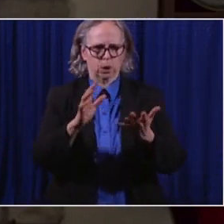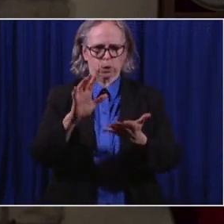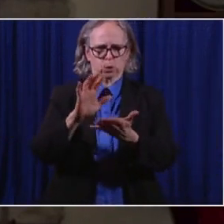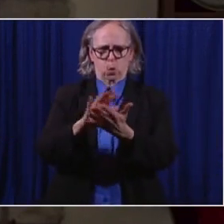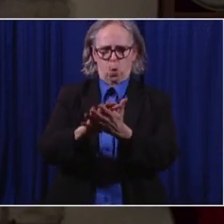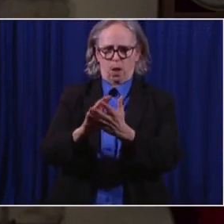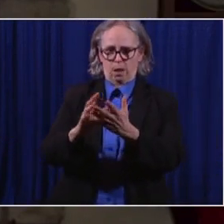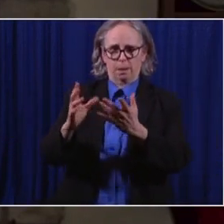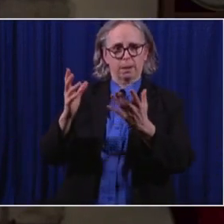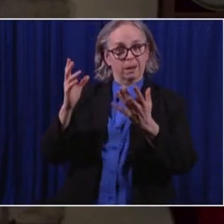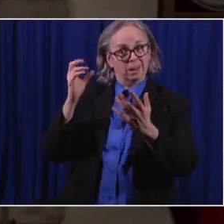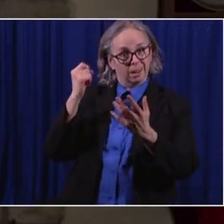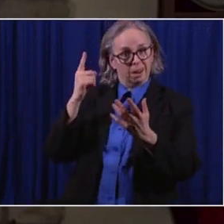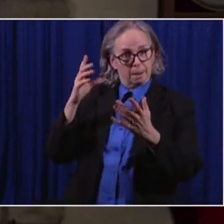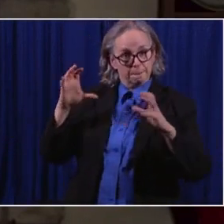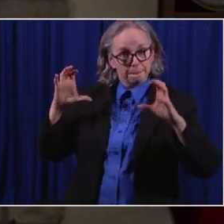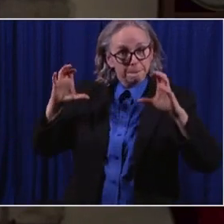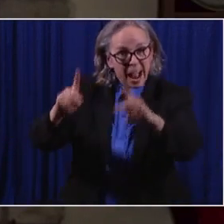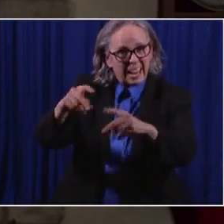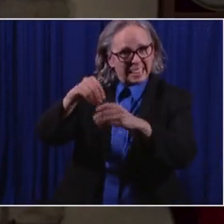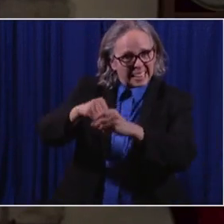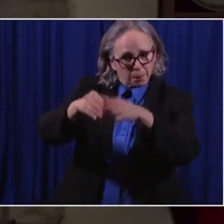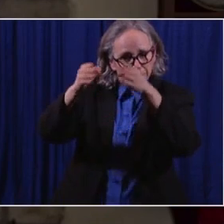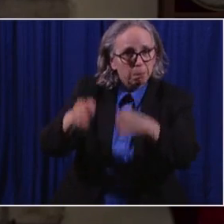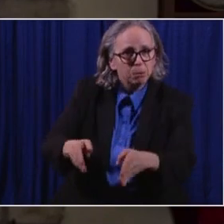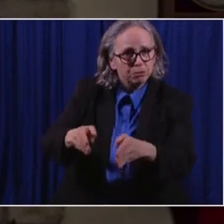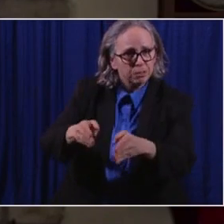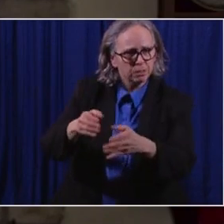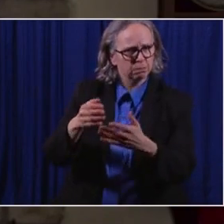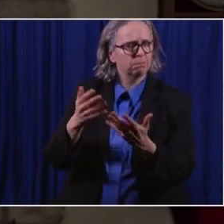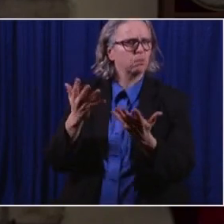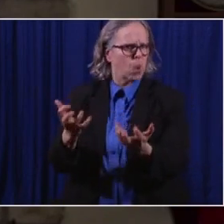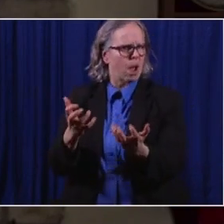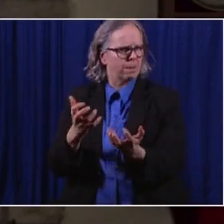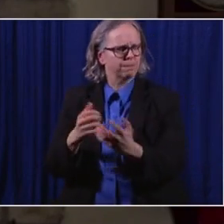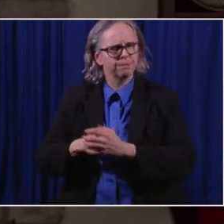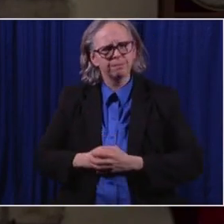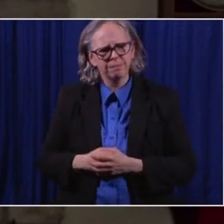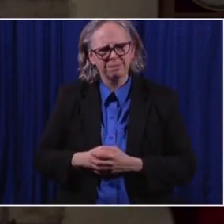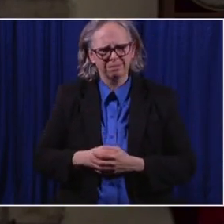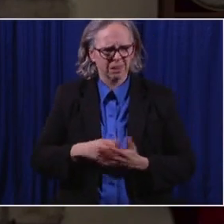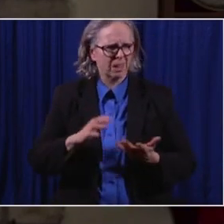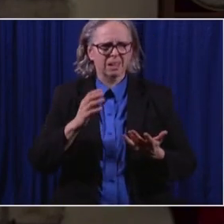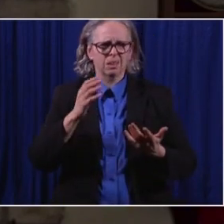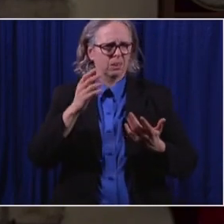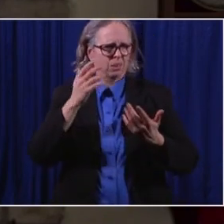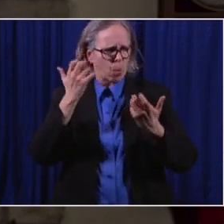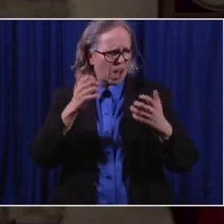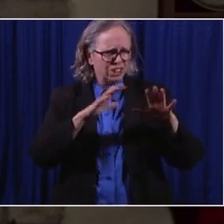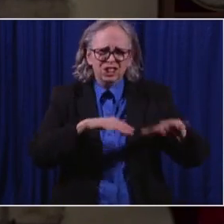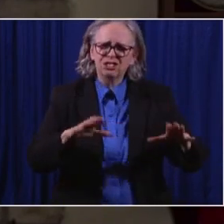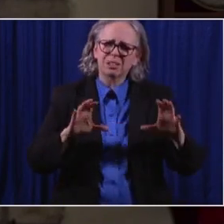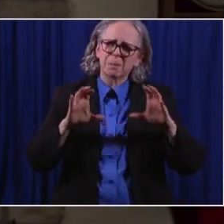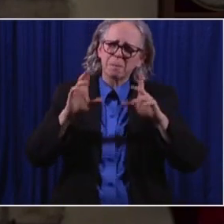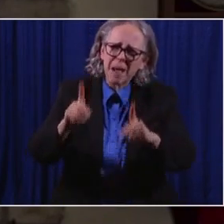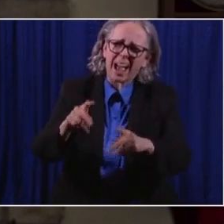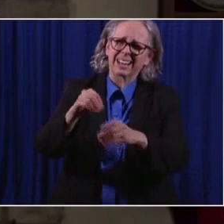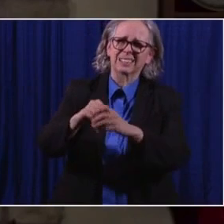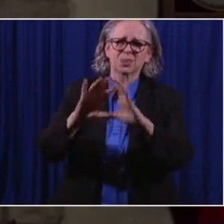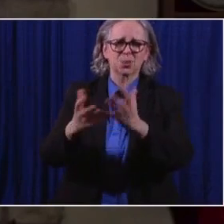goal. Operationally, the goal is to get kids back as much as we can get them back. So we're open to some discussion,